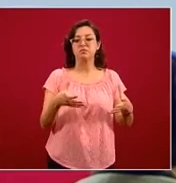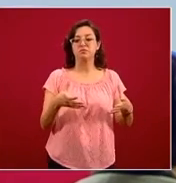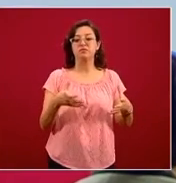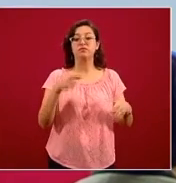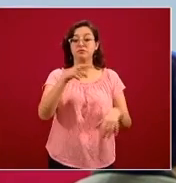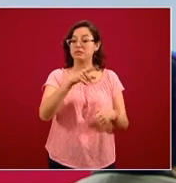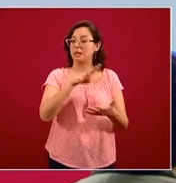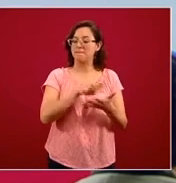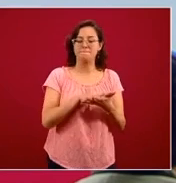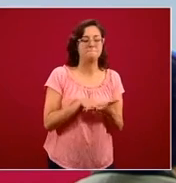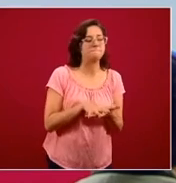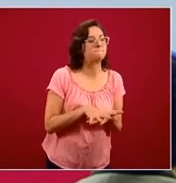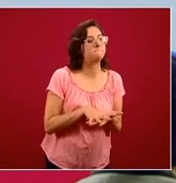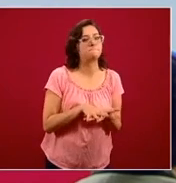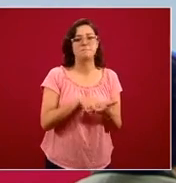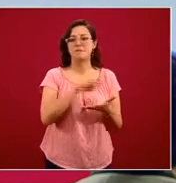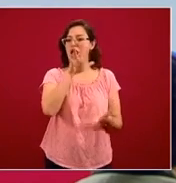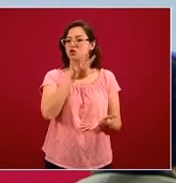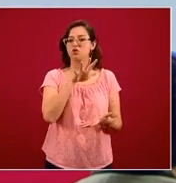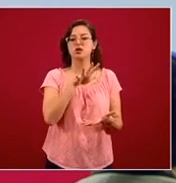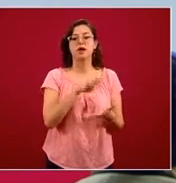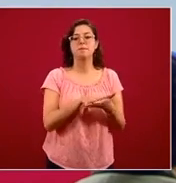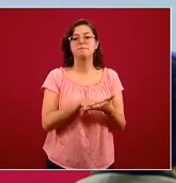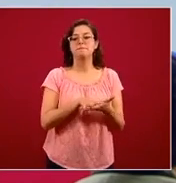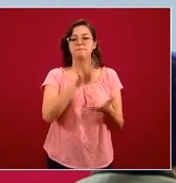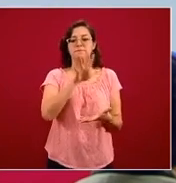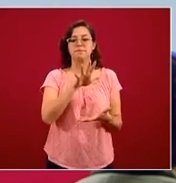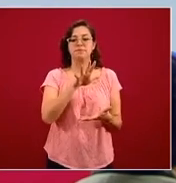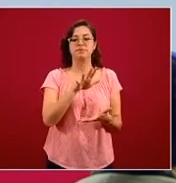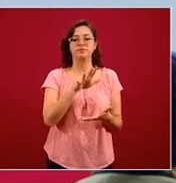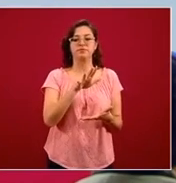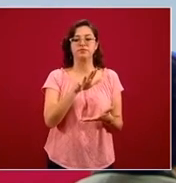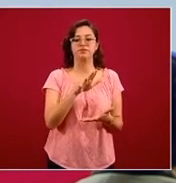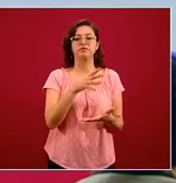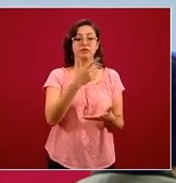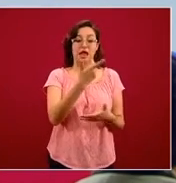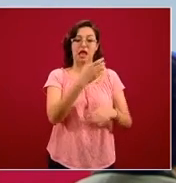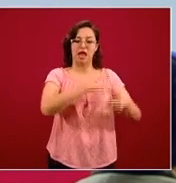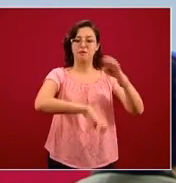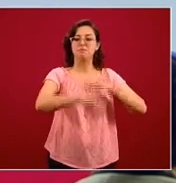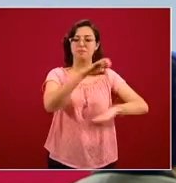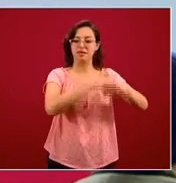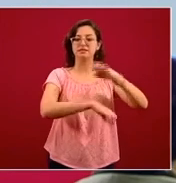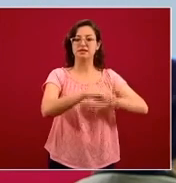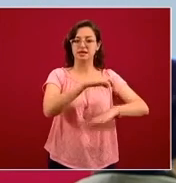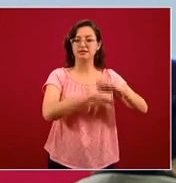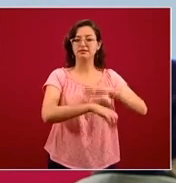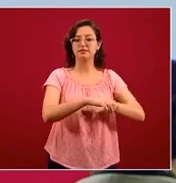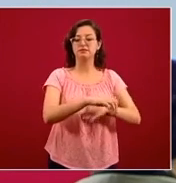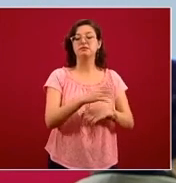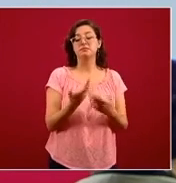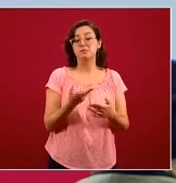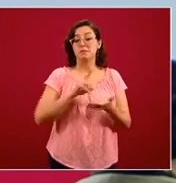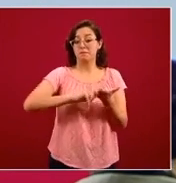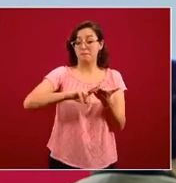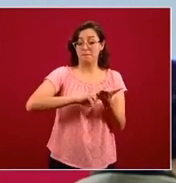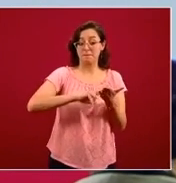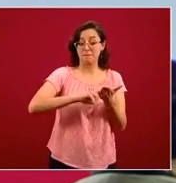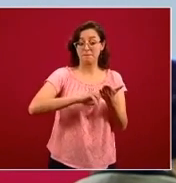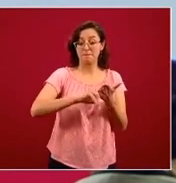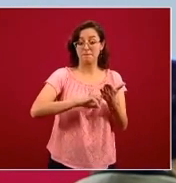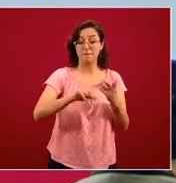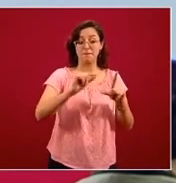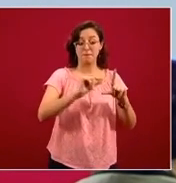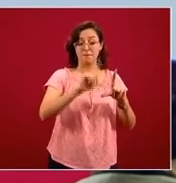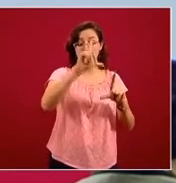high percentage that they're giving to science and technology. And you can see that this is coming from businesses. You see